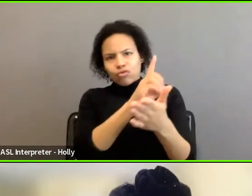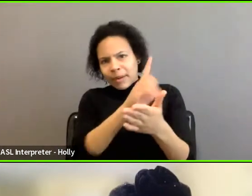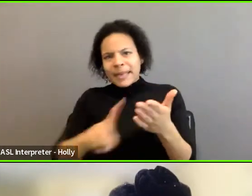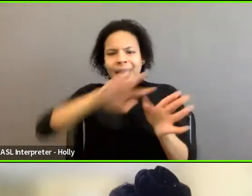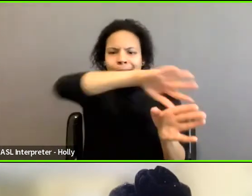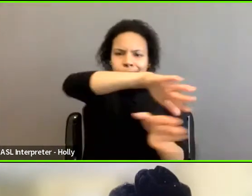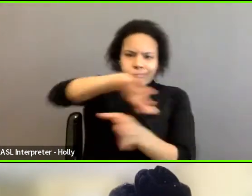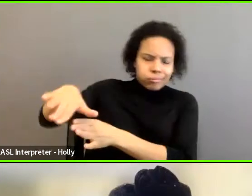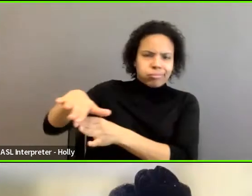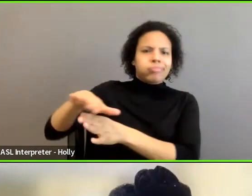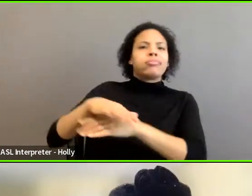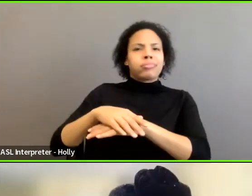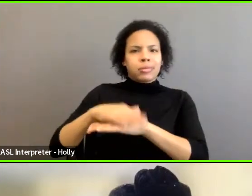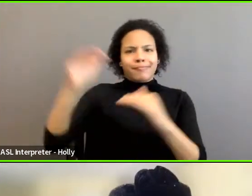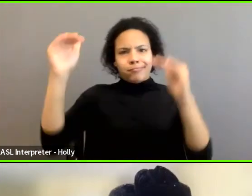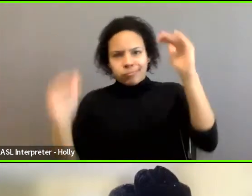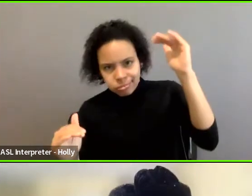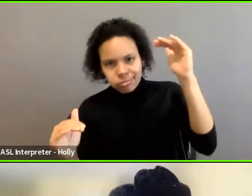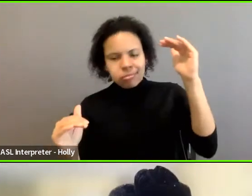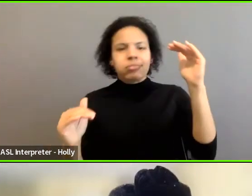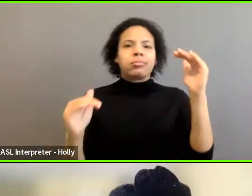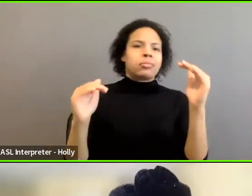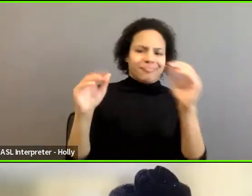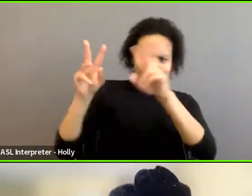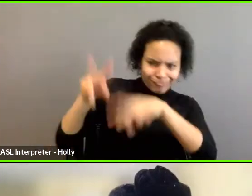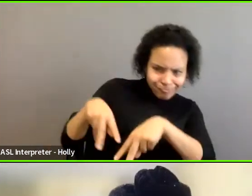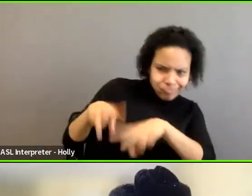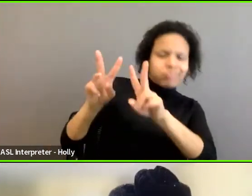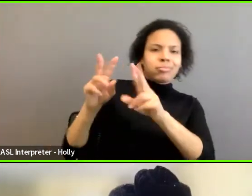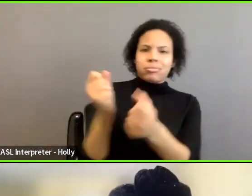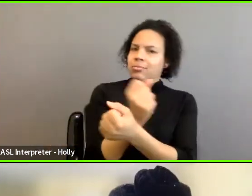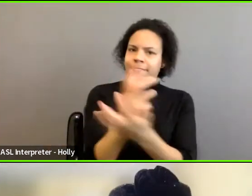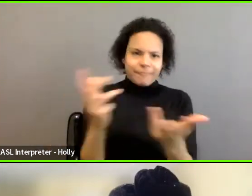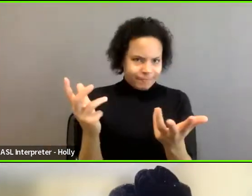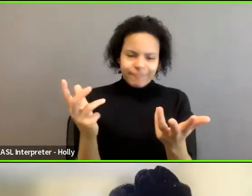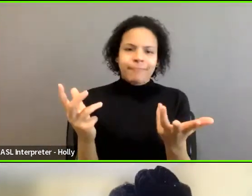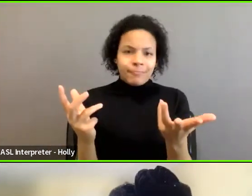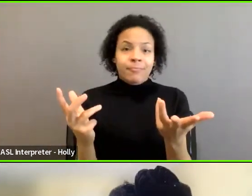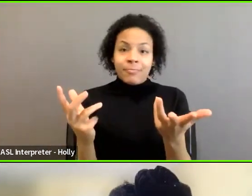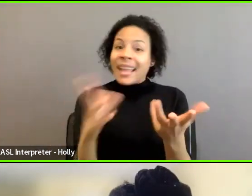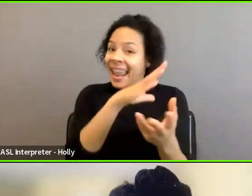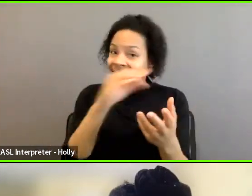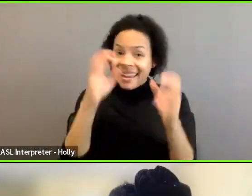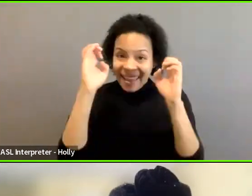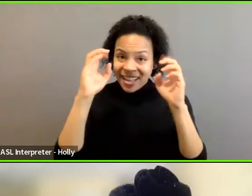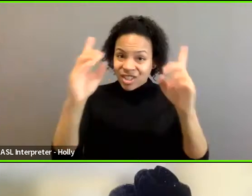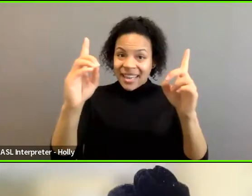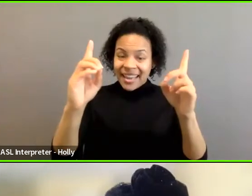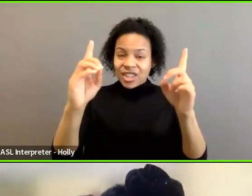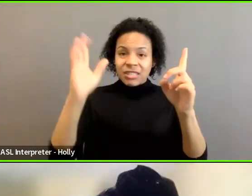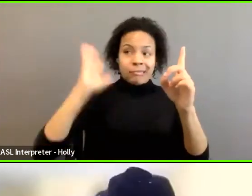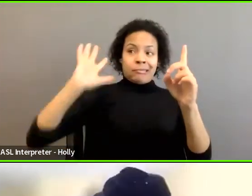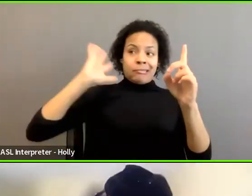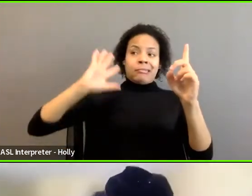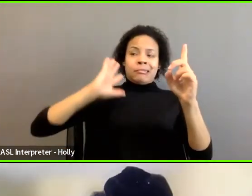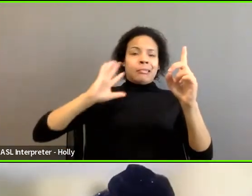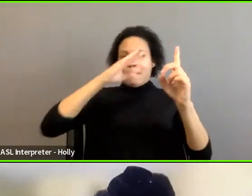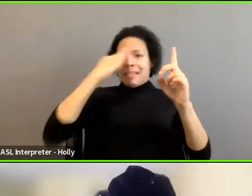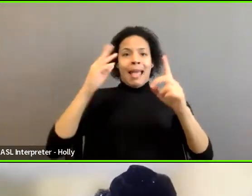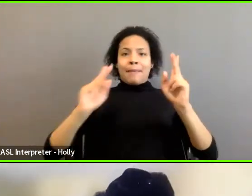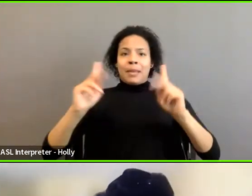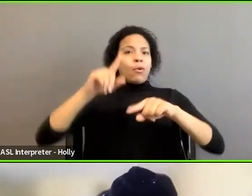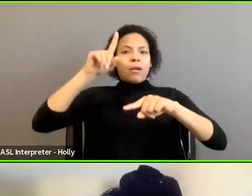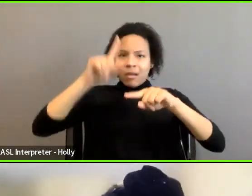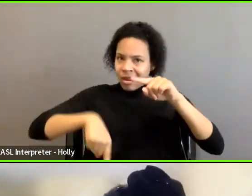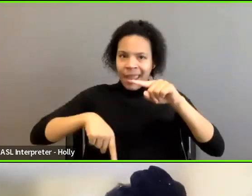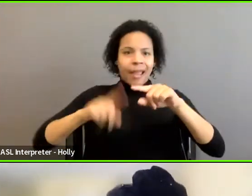historically, education was even something that we weren't allowed to even pursue. It was illegal at a